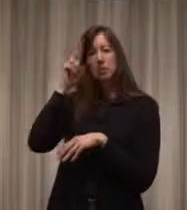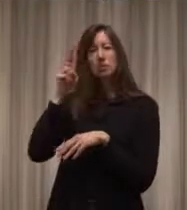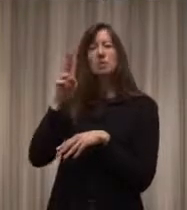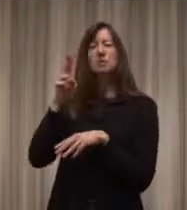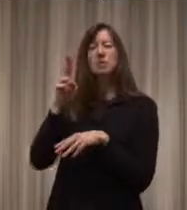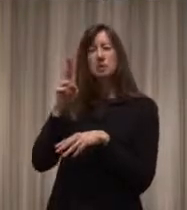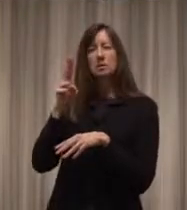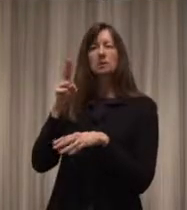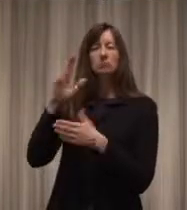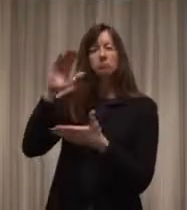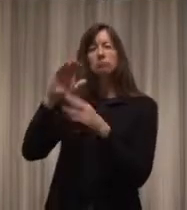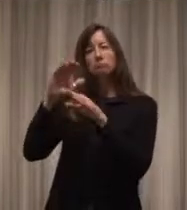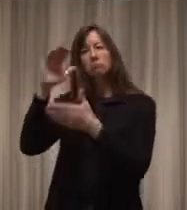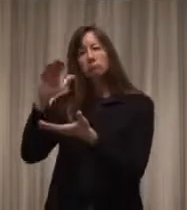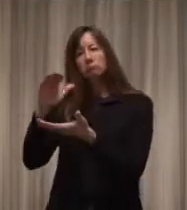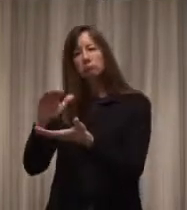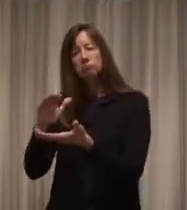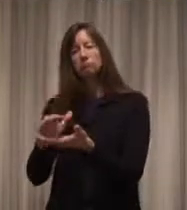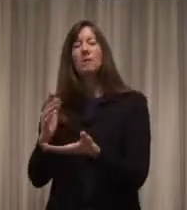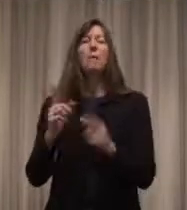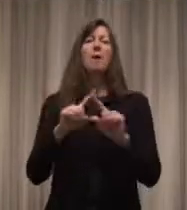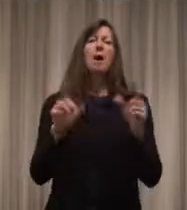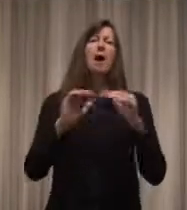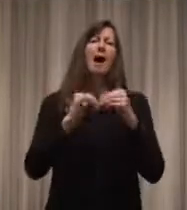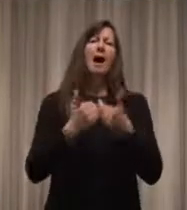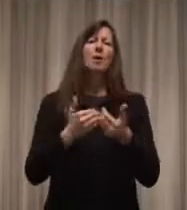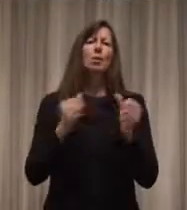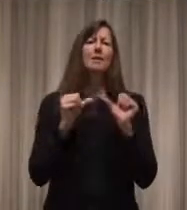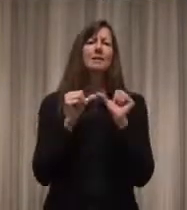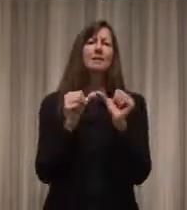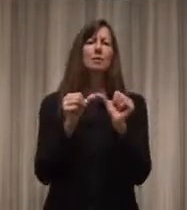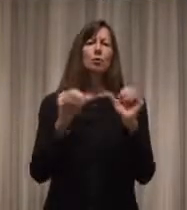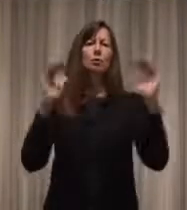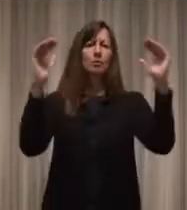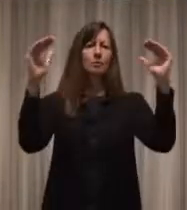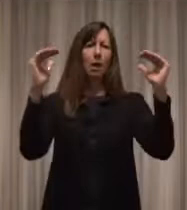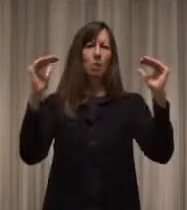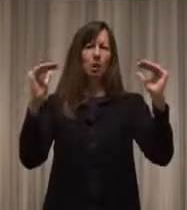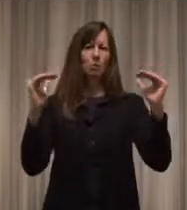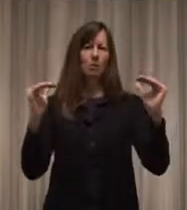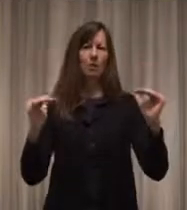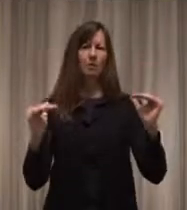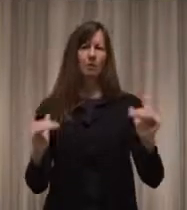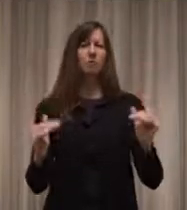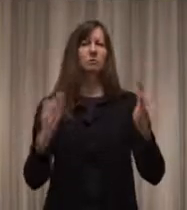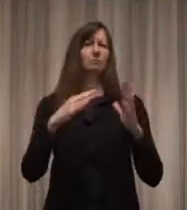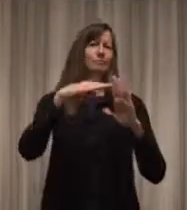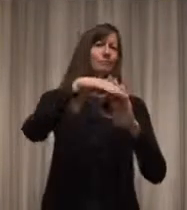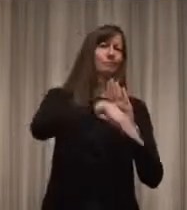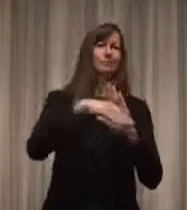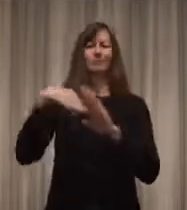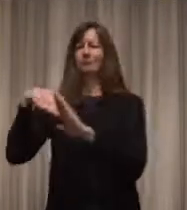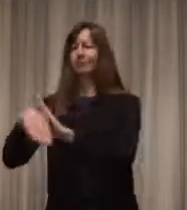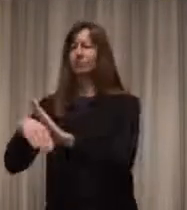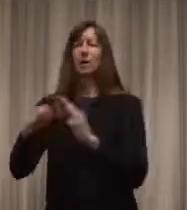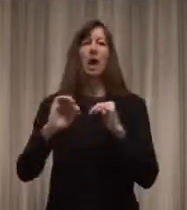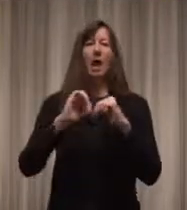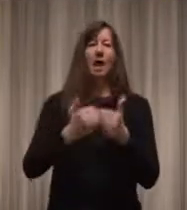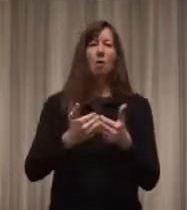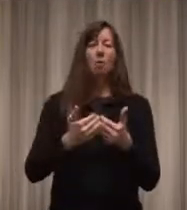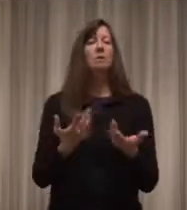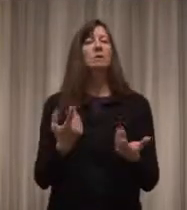those directions headed the way that we want and that they need to be headed? That is up to us collectively to make sure